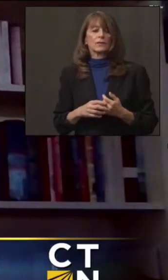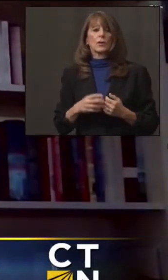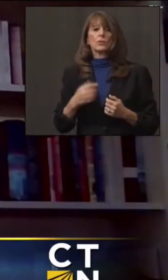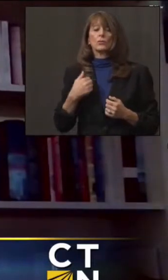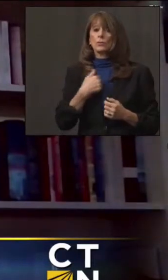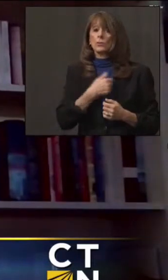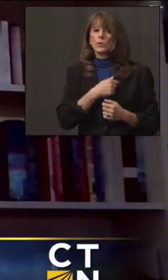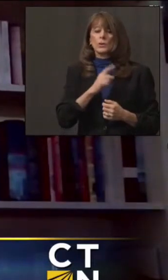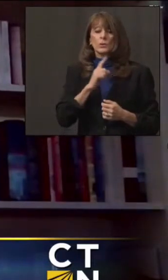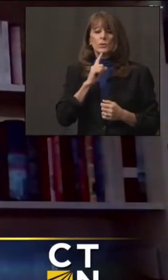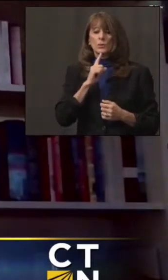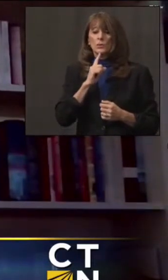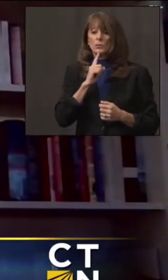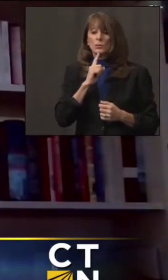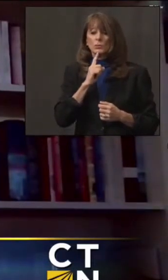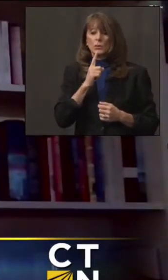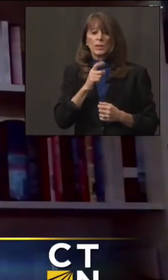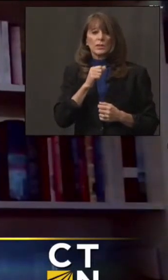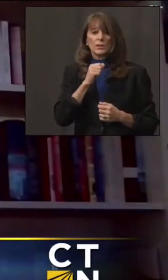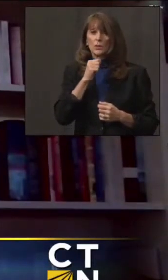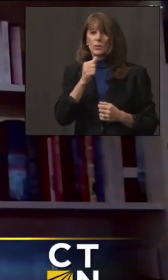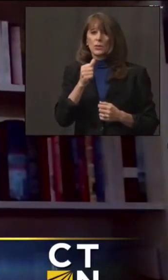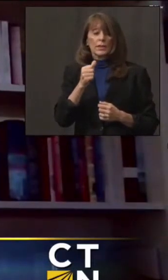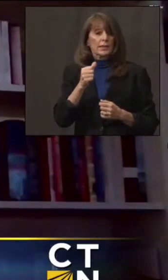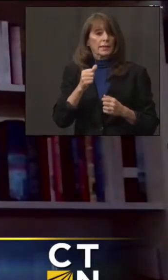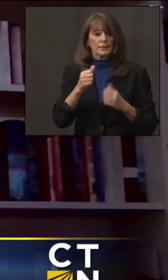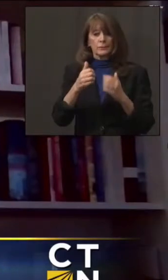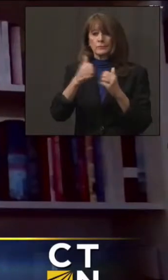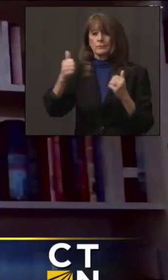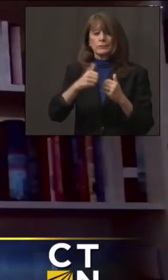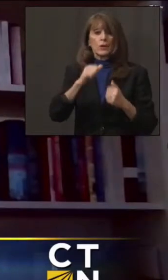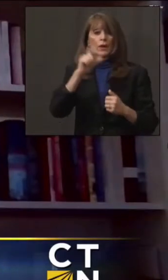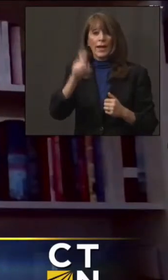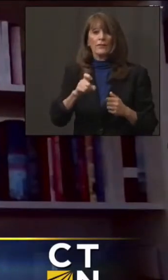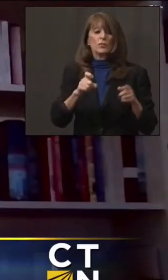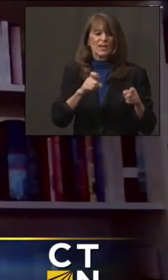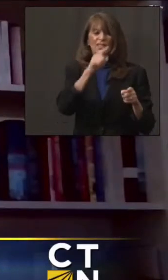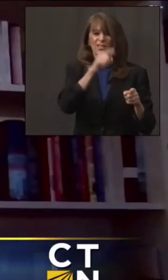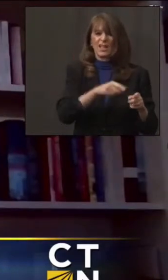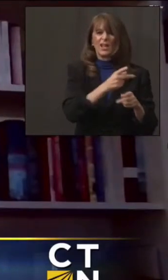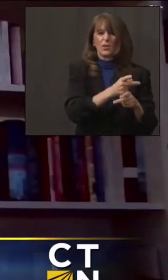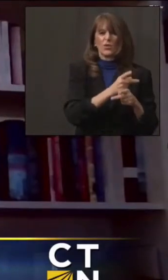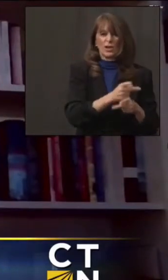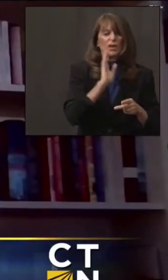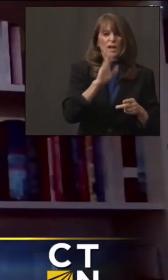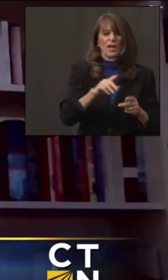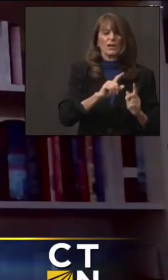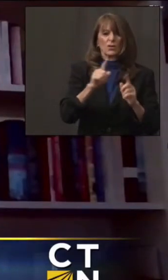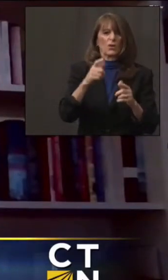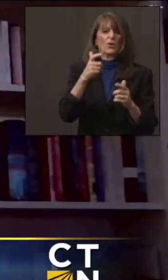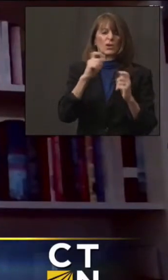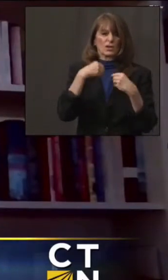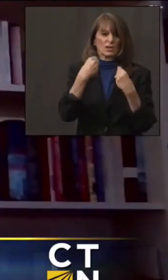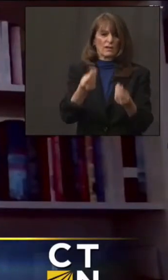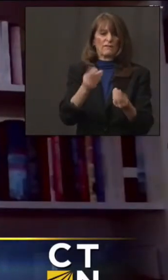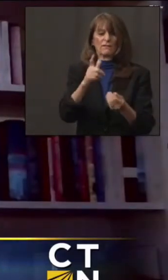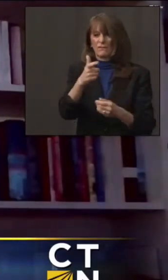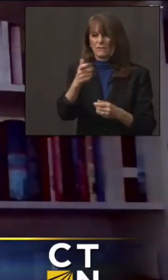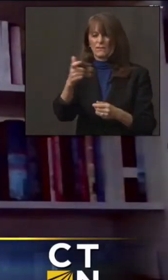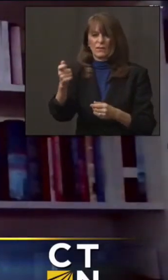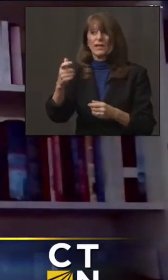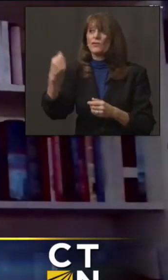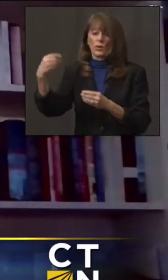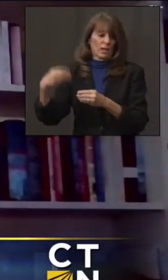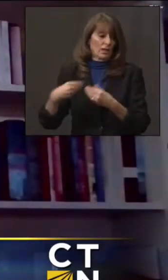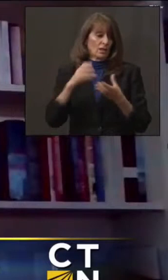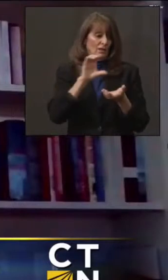to stratify within, because they'll be able to administer, as long as we allocate the doses to them, they'll be able